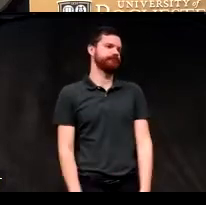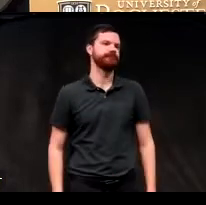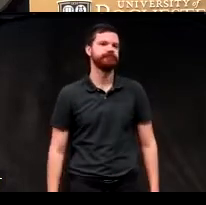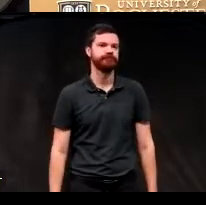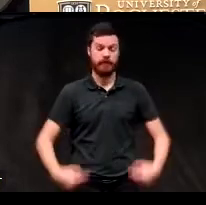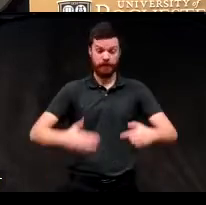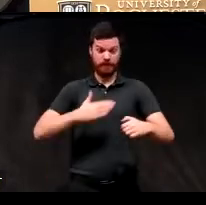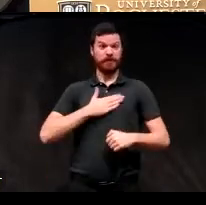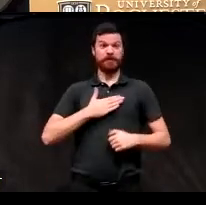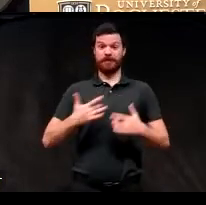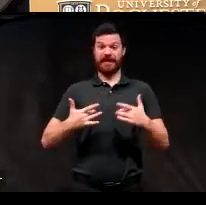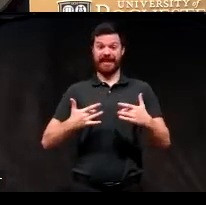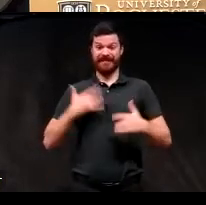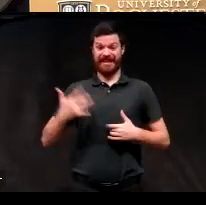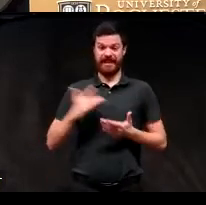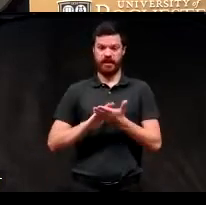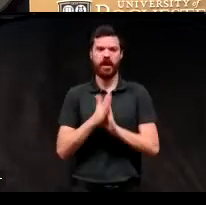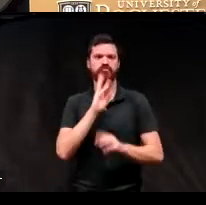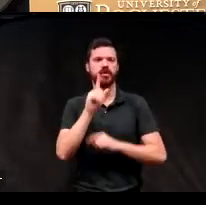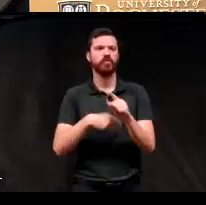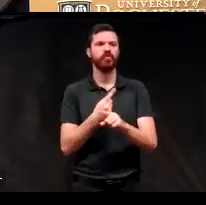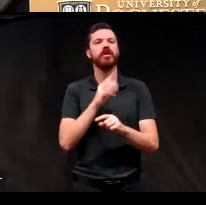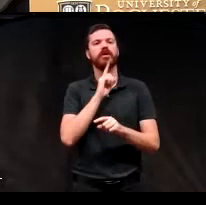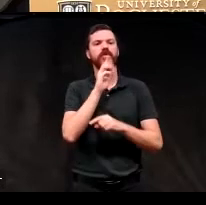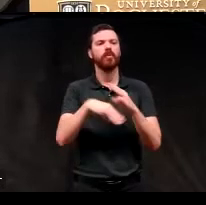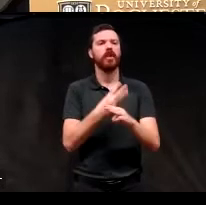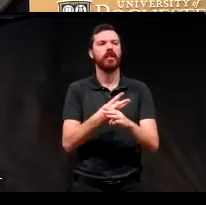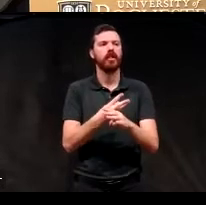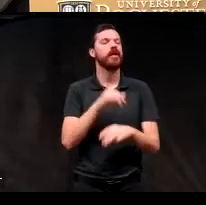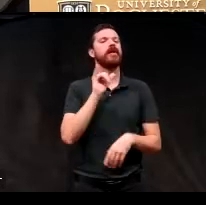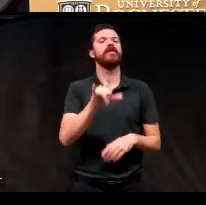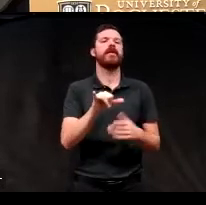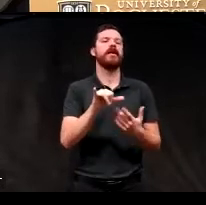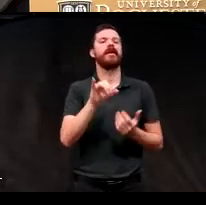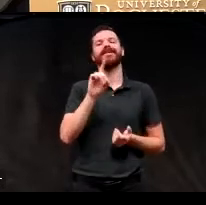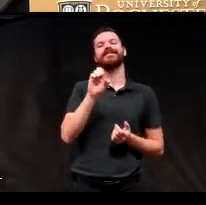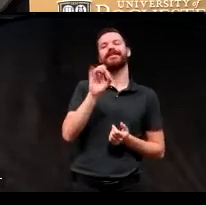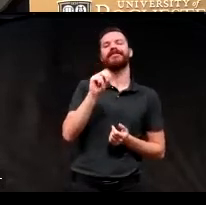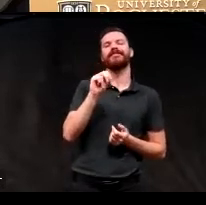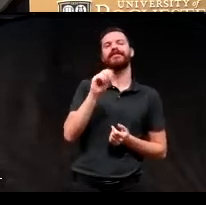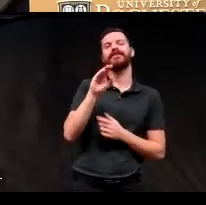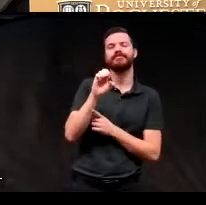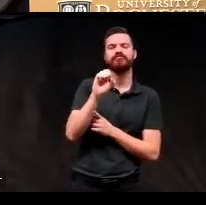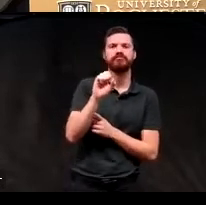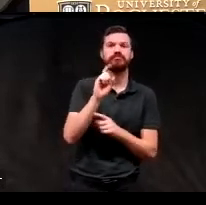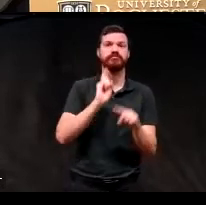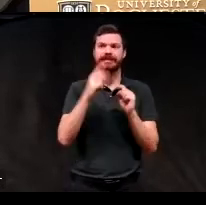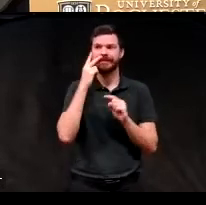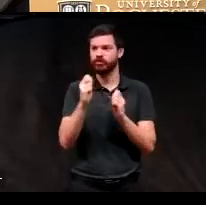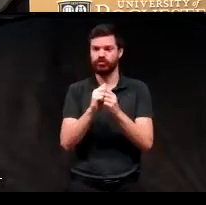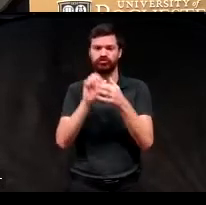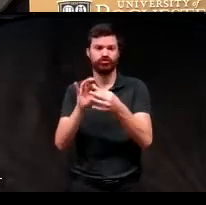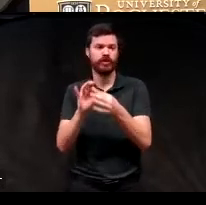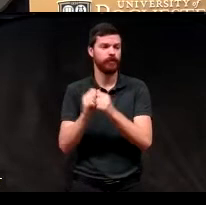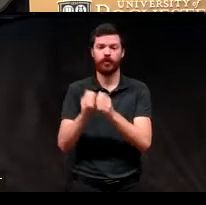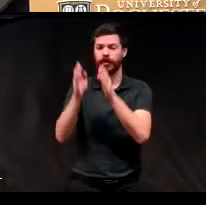you're feeling becomes reality. And some people call that defenses, but you can see it even in, relationships